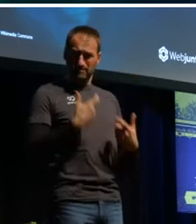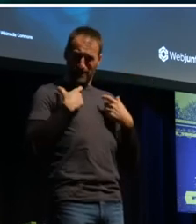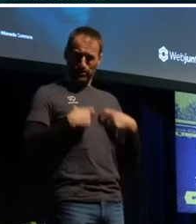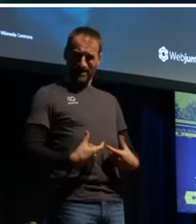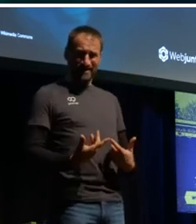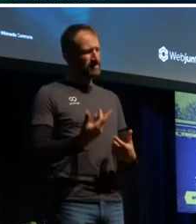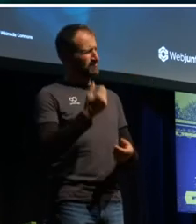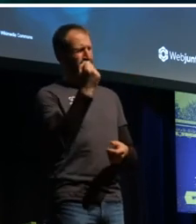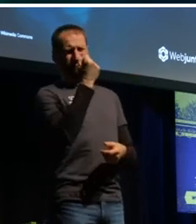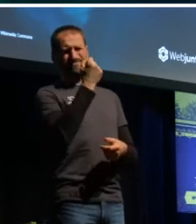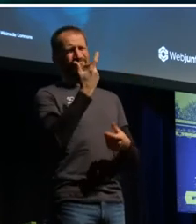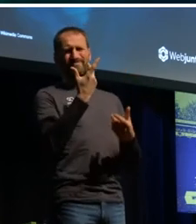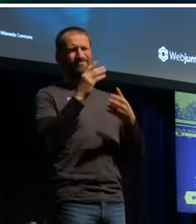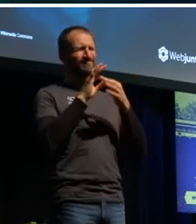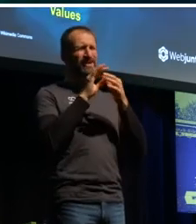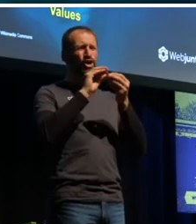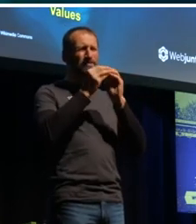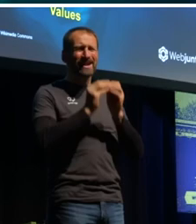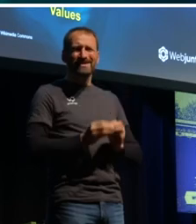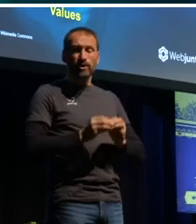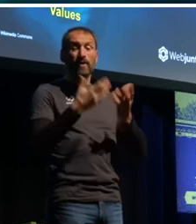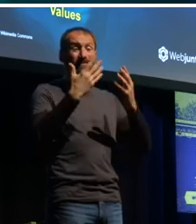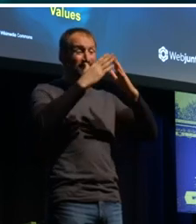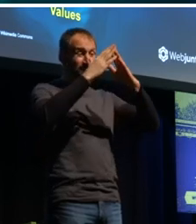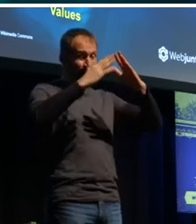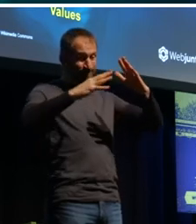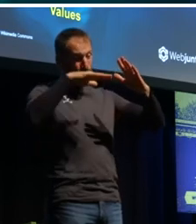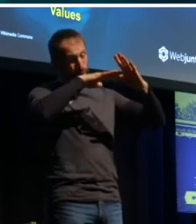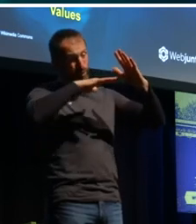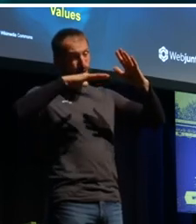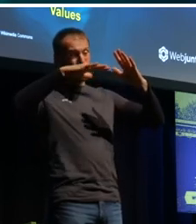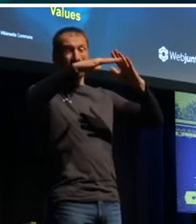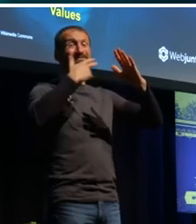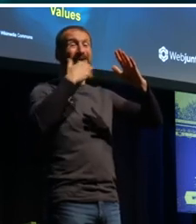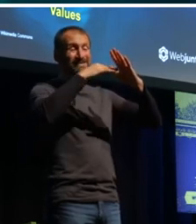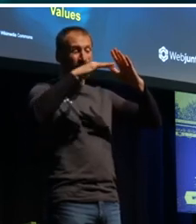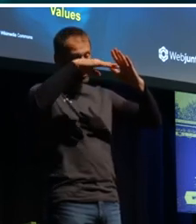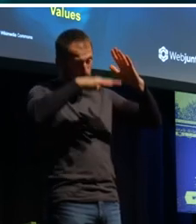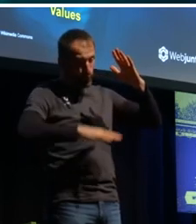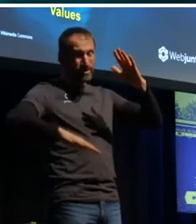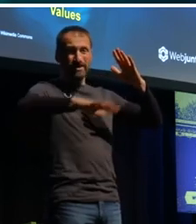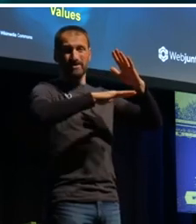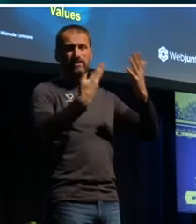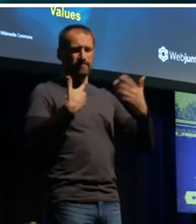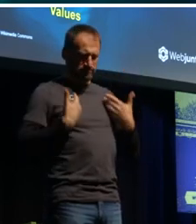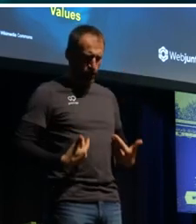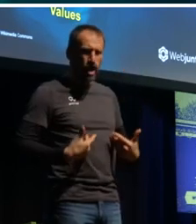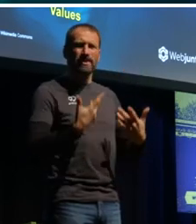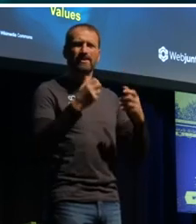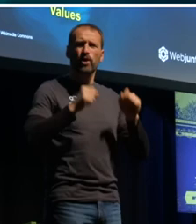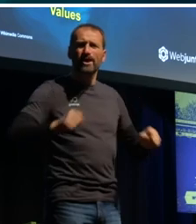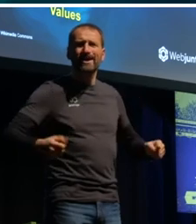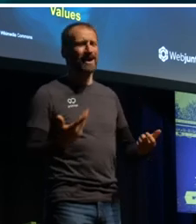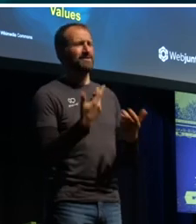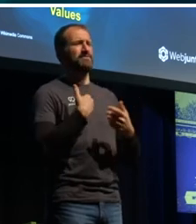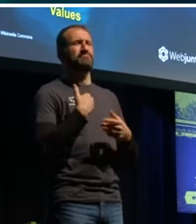and what's lying beneath the waterline. Things like your physical abilities, your religion, your family,